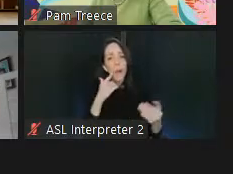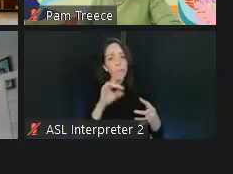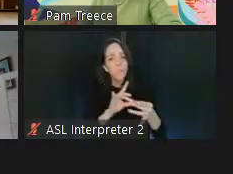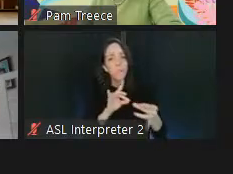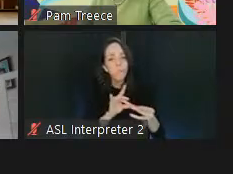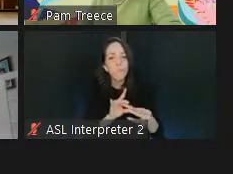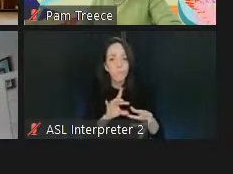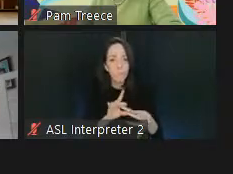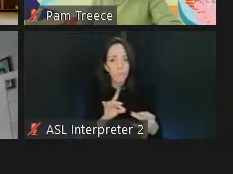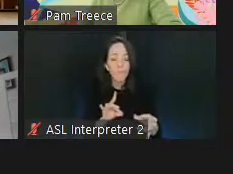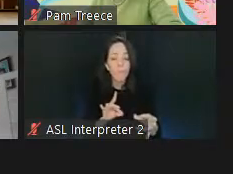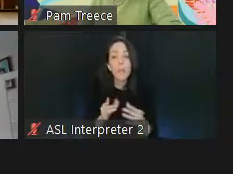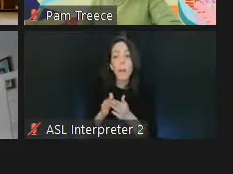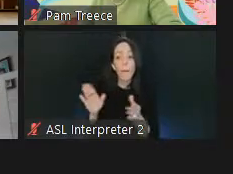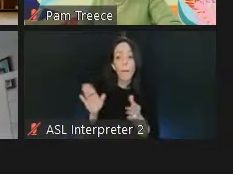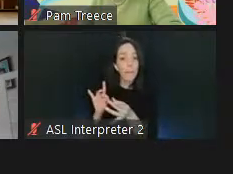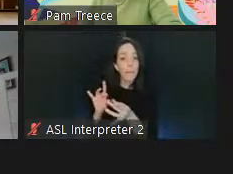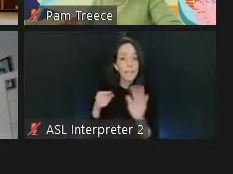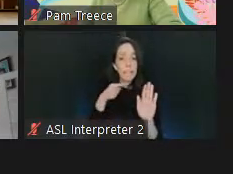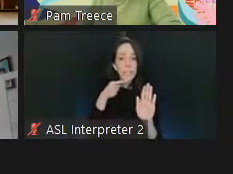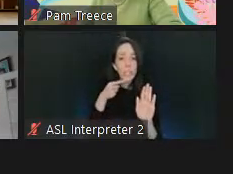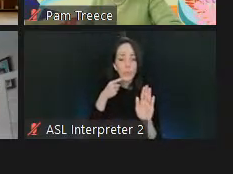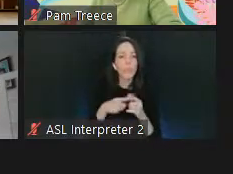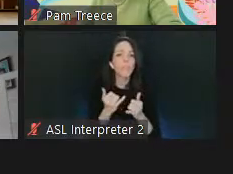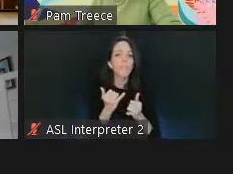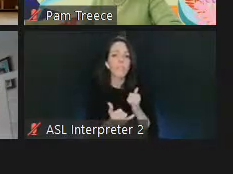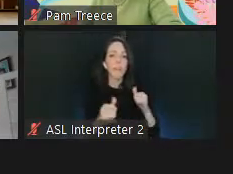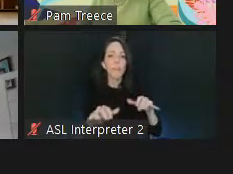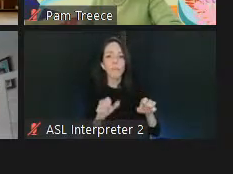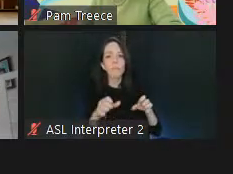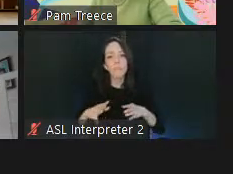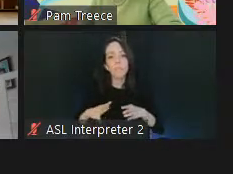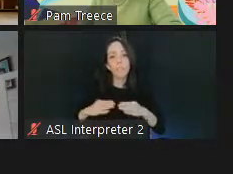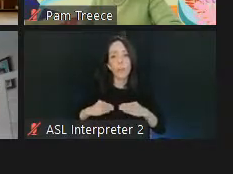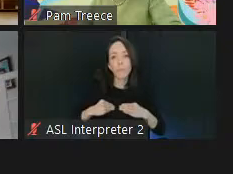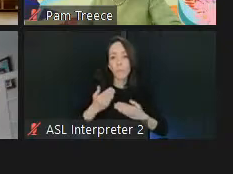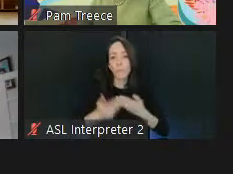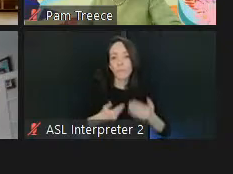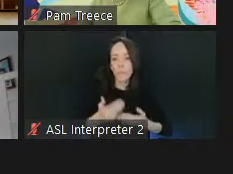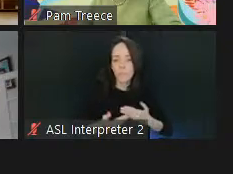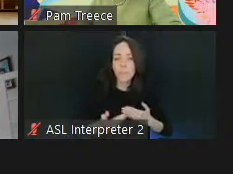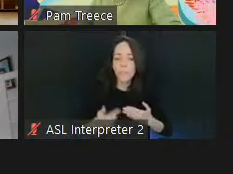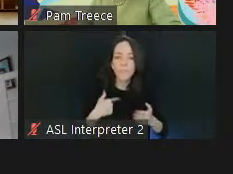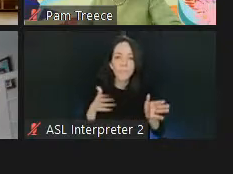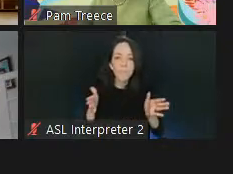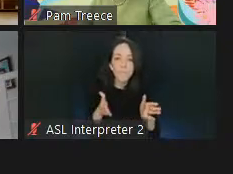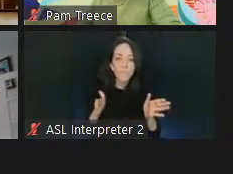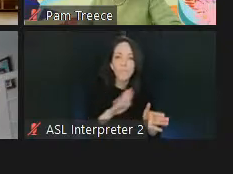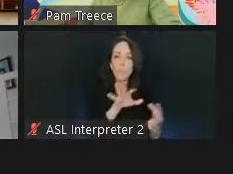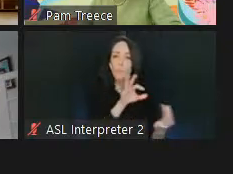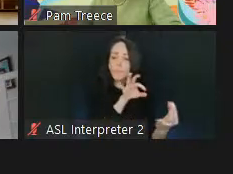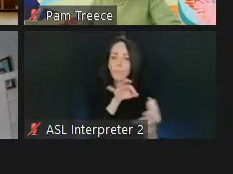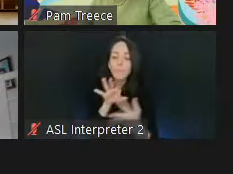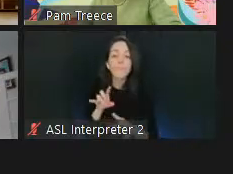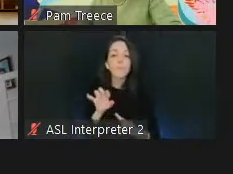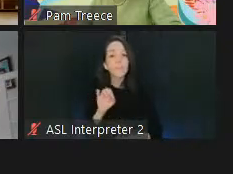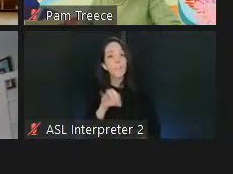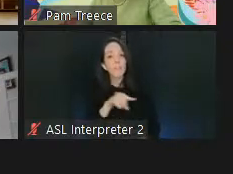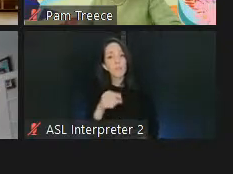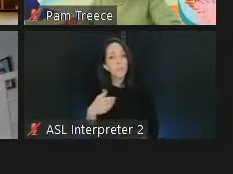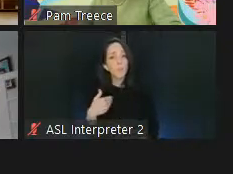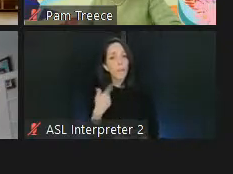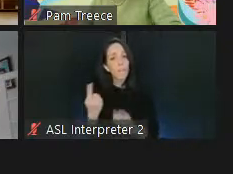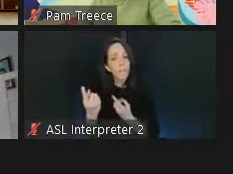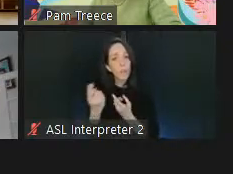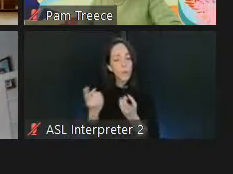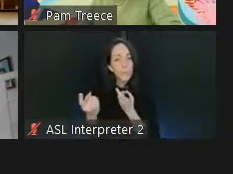the final adoption process. So we highly encourage community input. If you have a